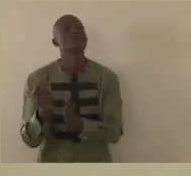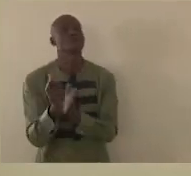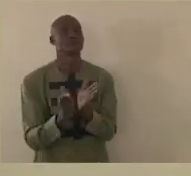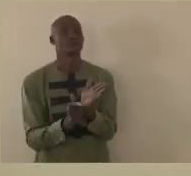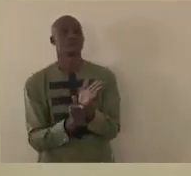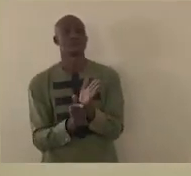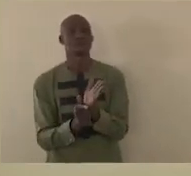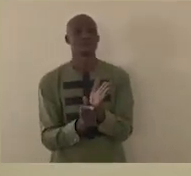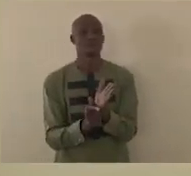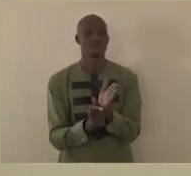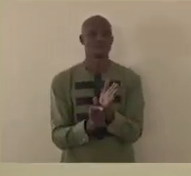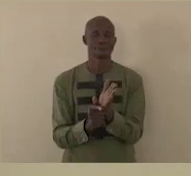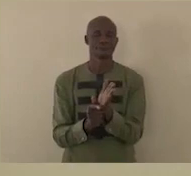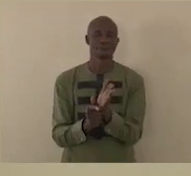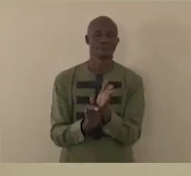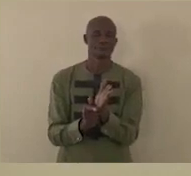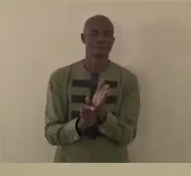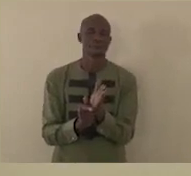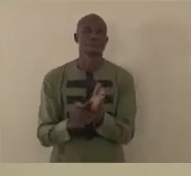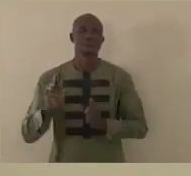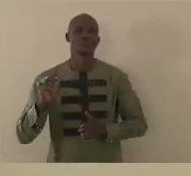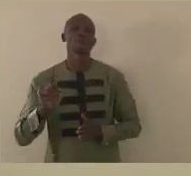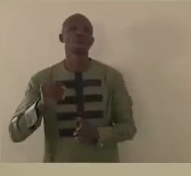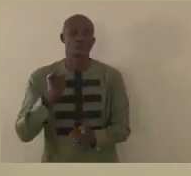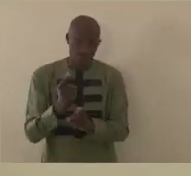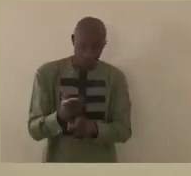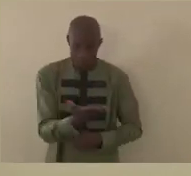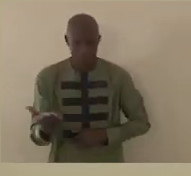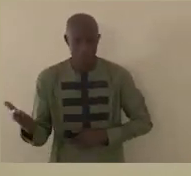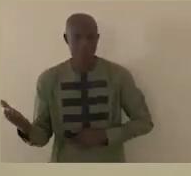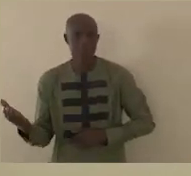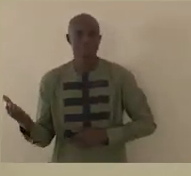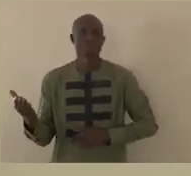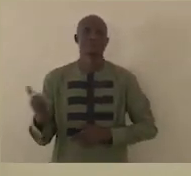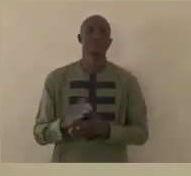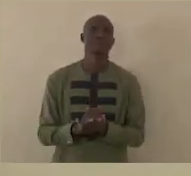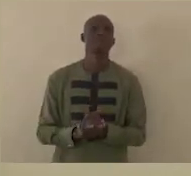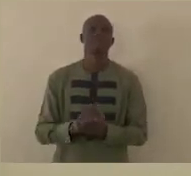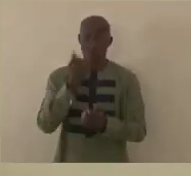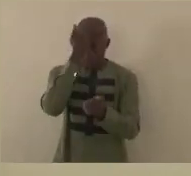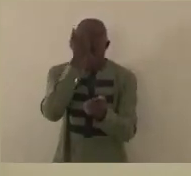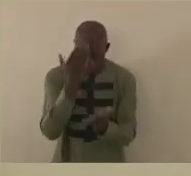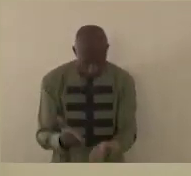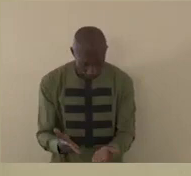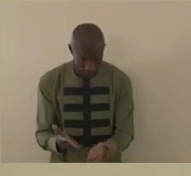the civic rules, the just laws. Do the right thing. Of course, let's break it down to